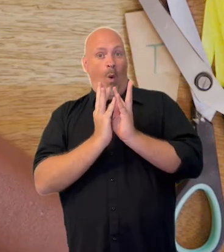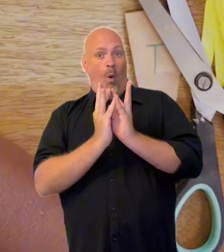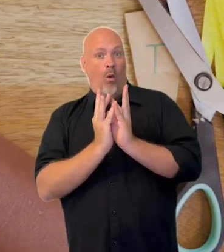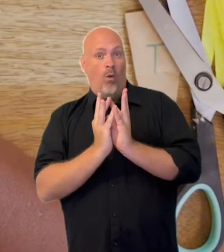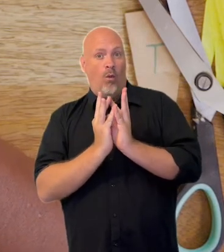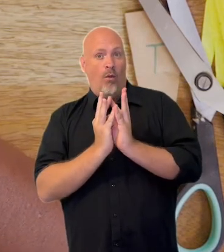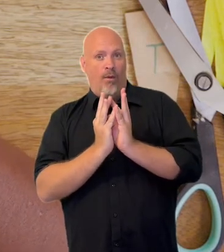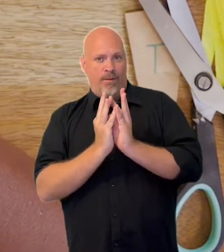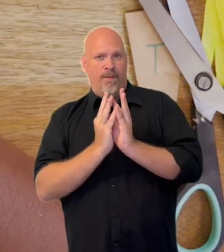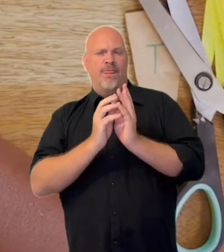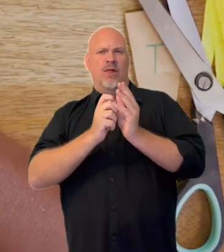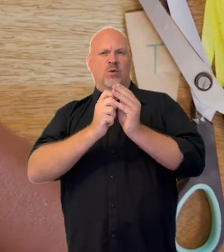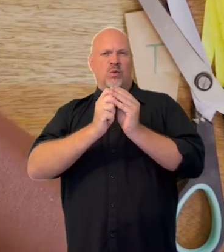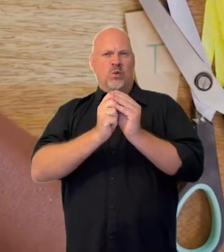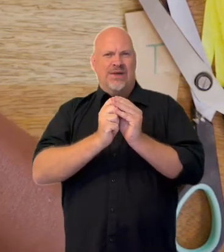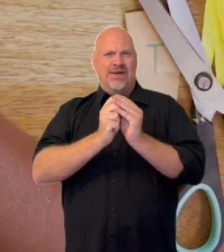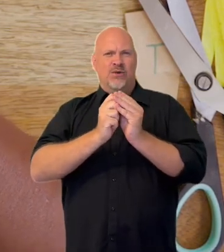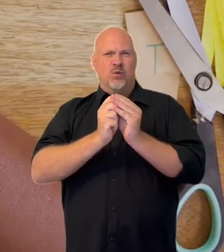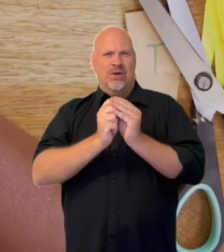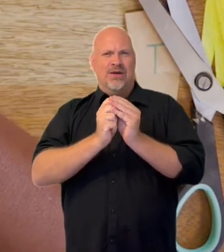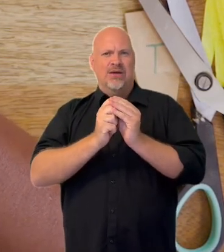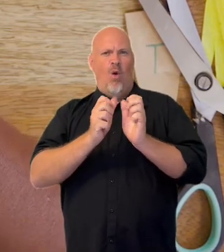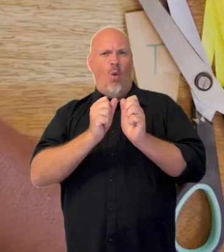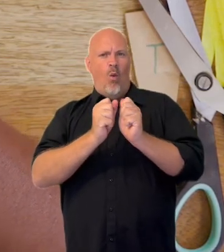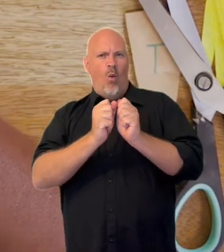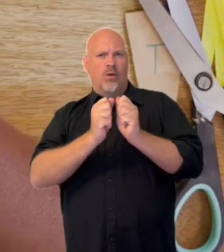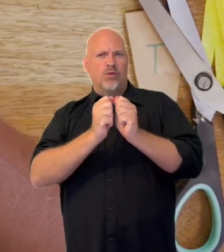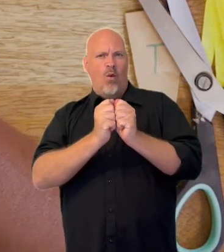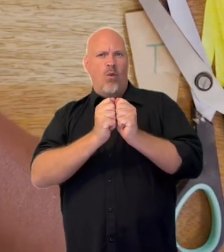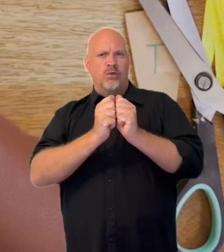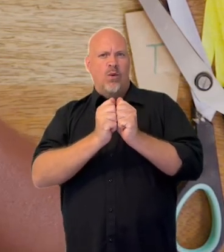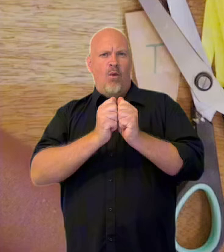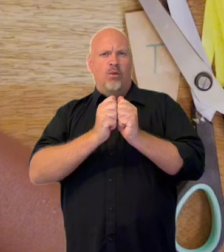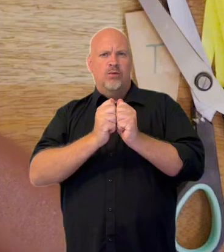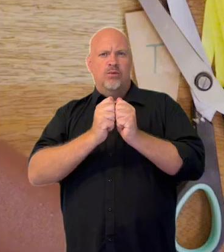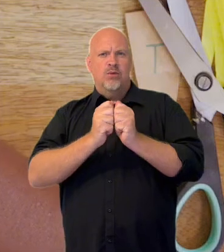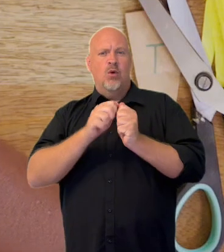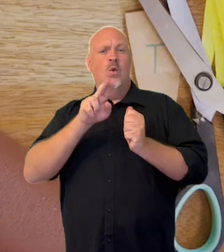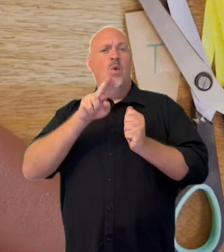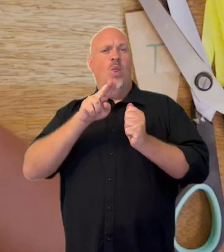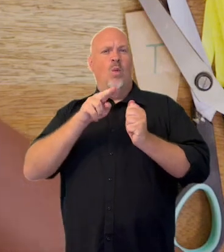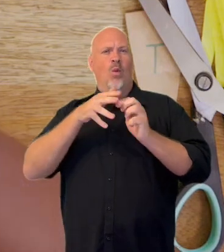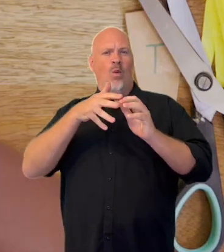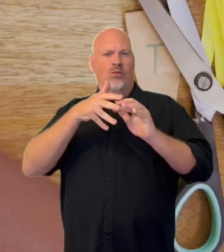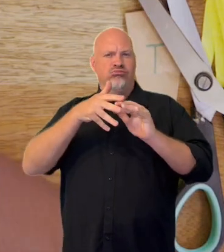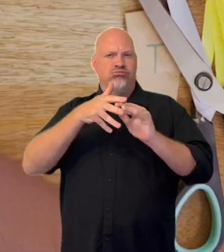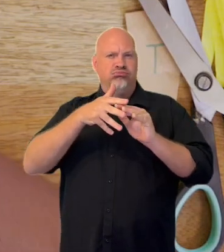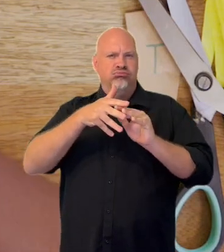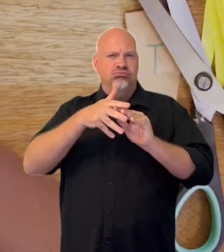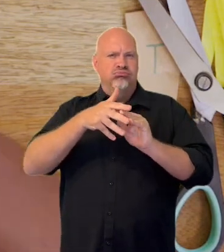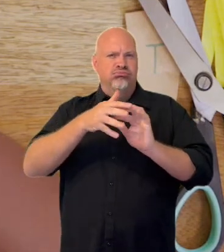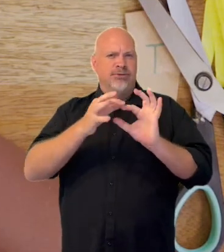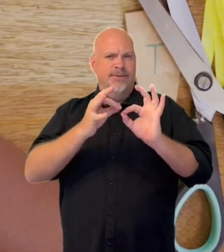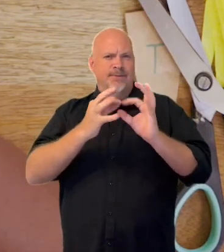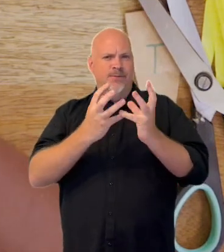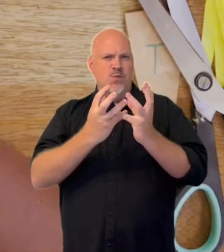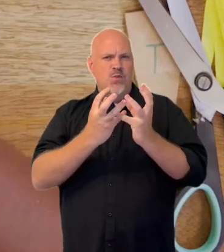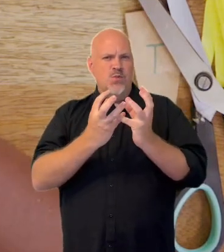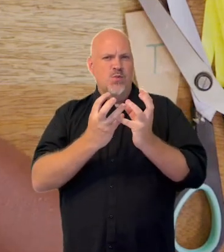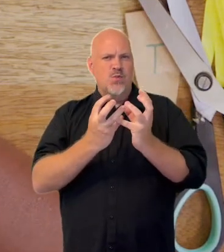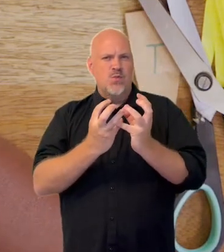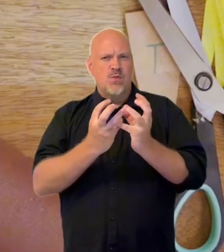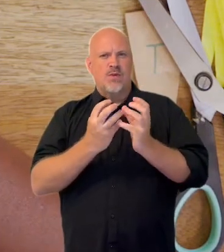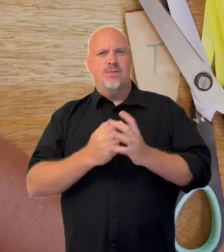setting right in. And then the very final step in bringing this full flower to life